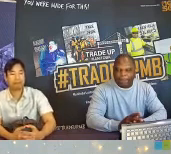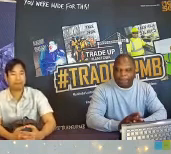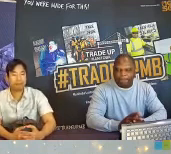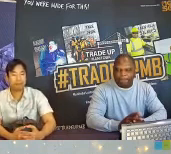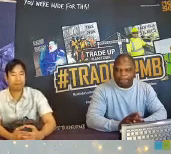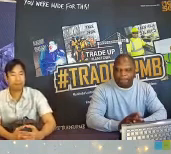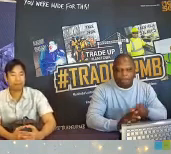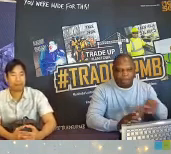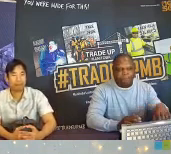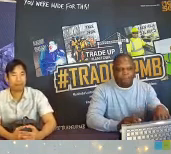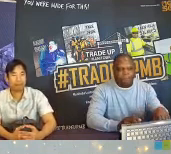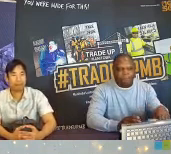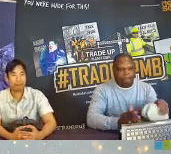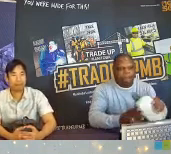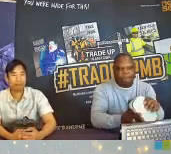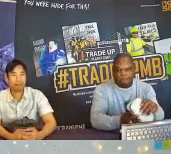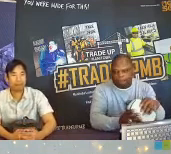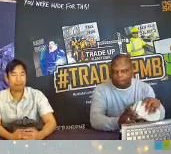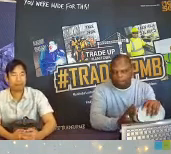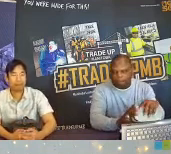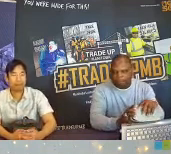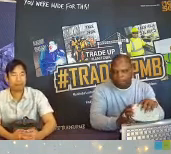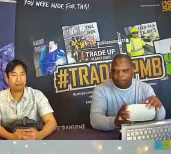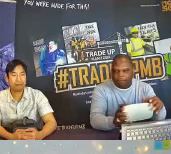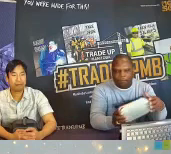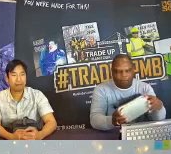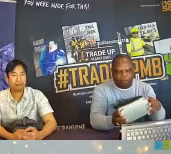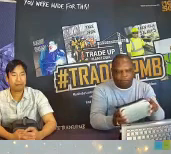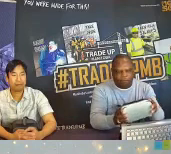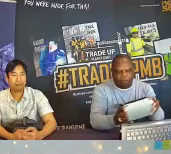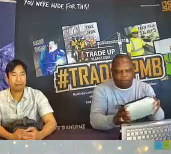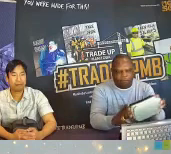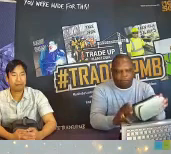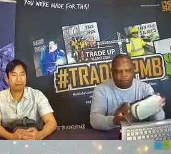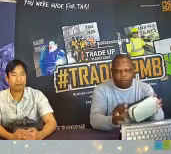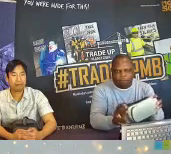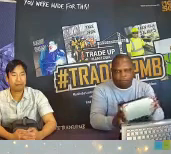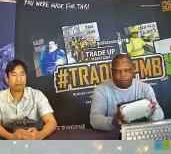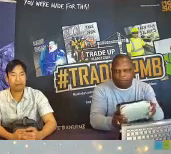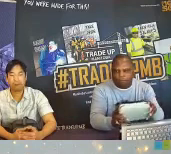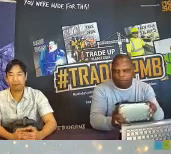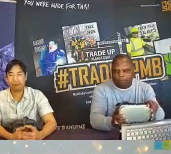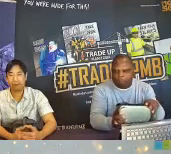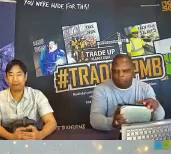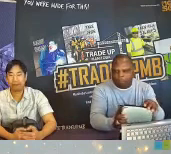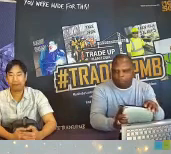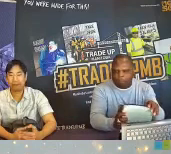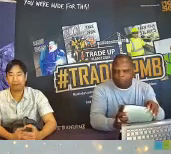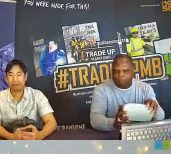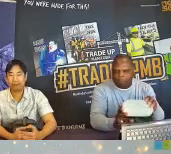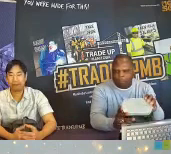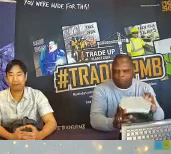at Creative Mornings. We look forward to seeing you in April, and we will welcome our